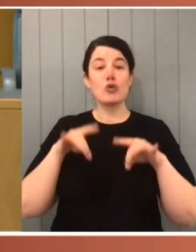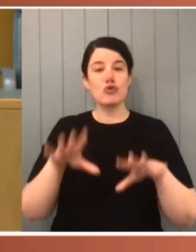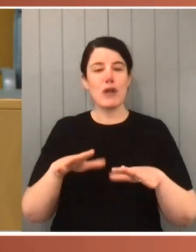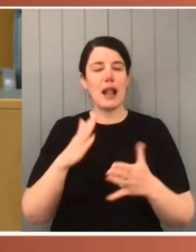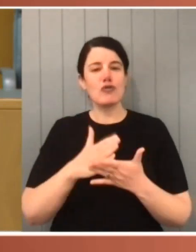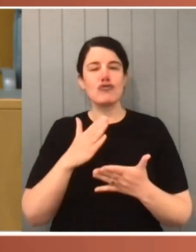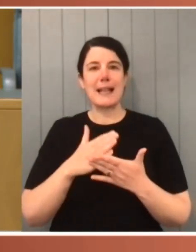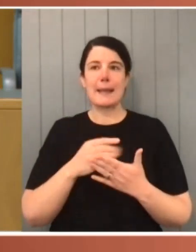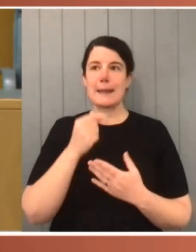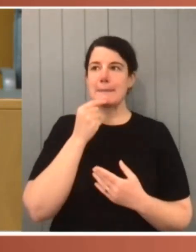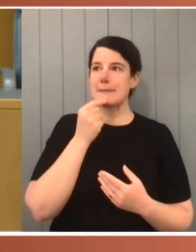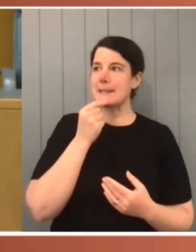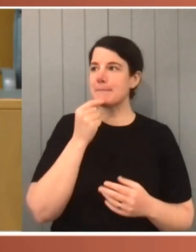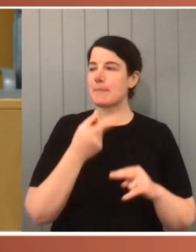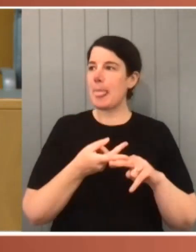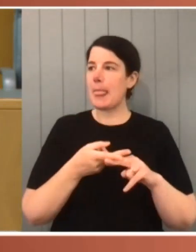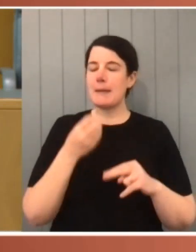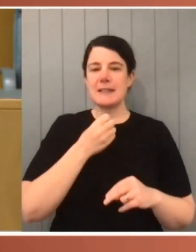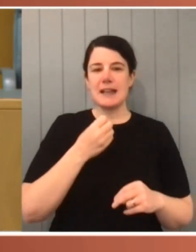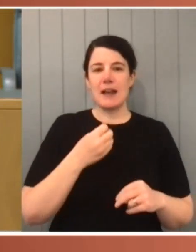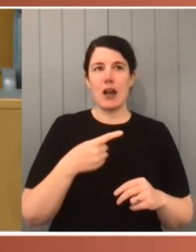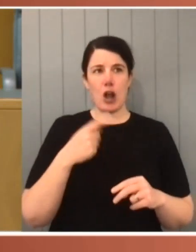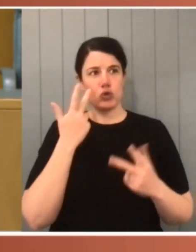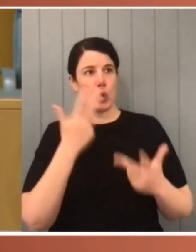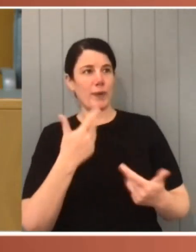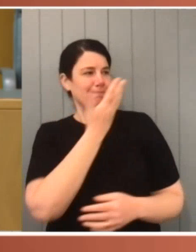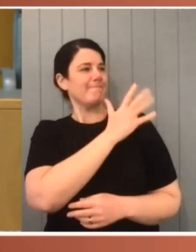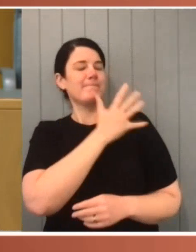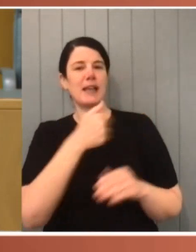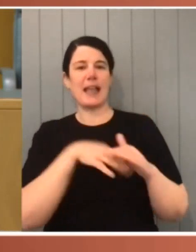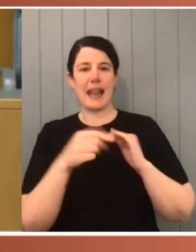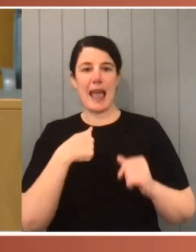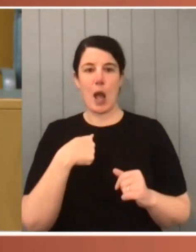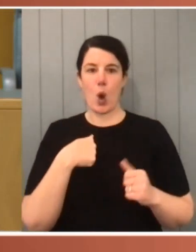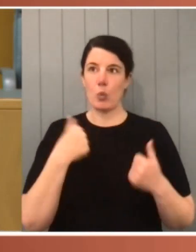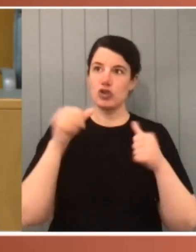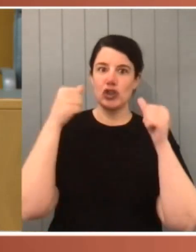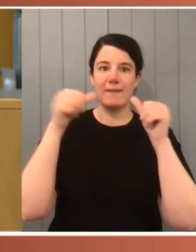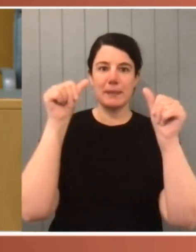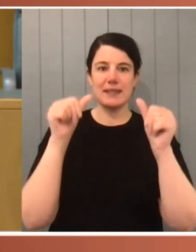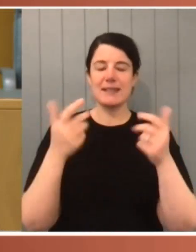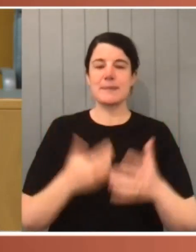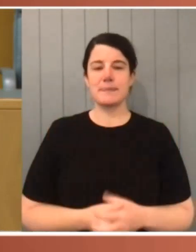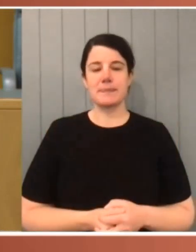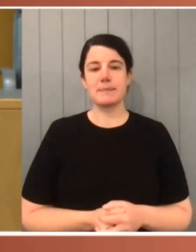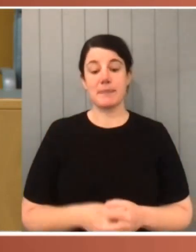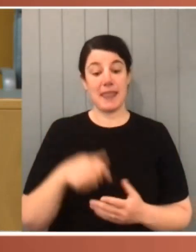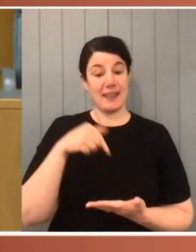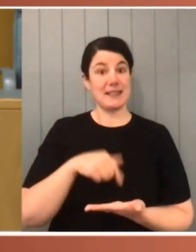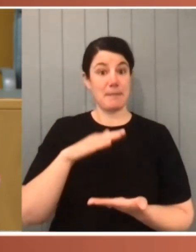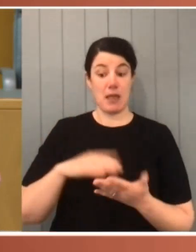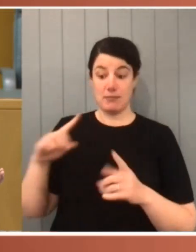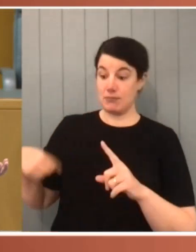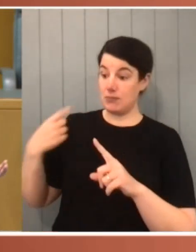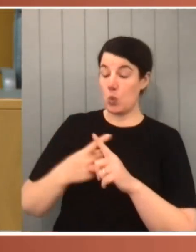about extolling its democratic achievements. How else can we explain that this month marks the centenary,